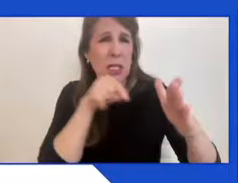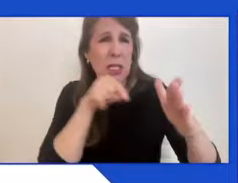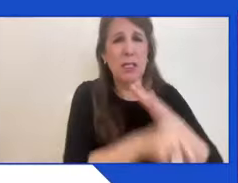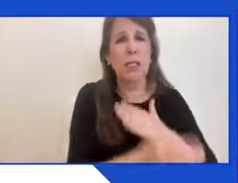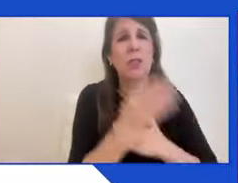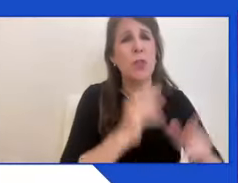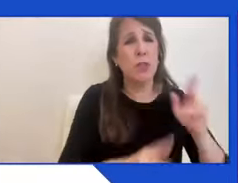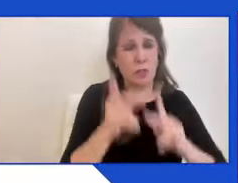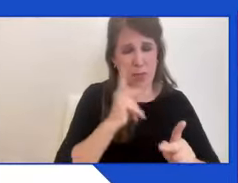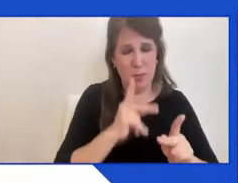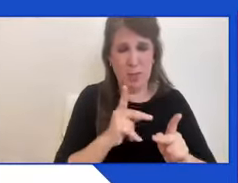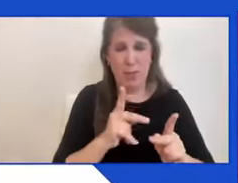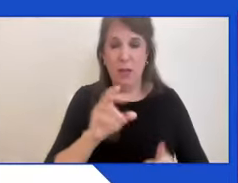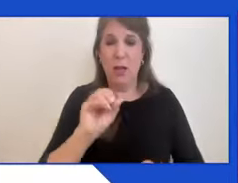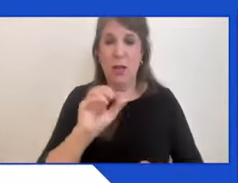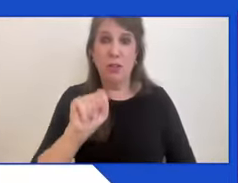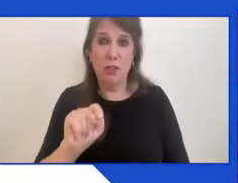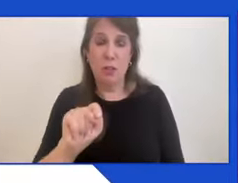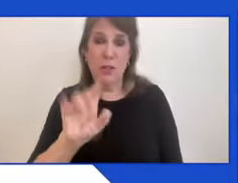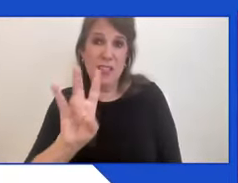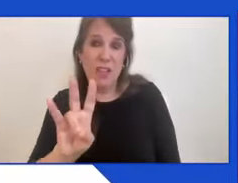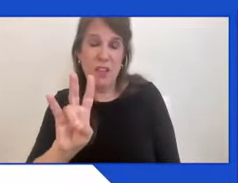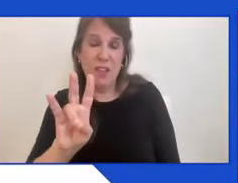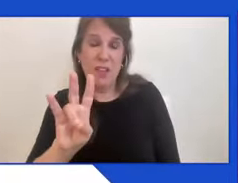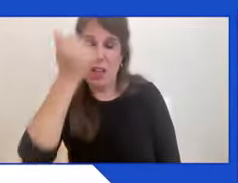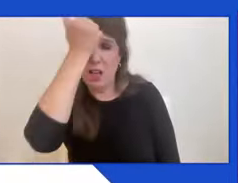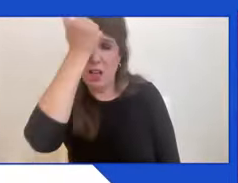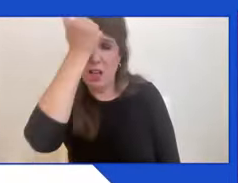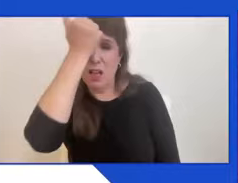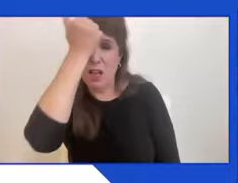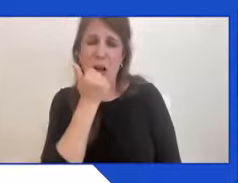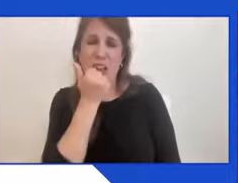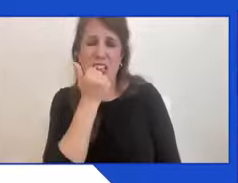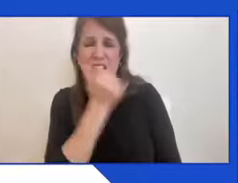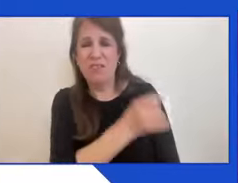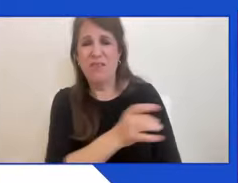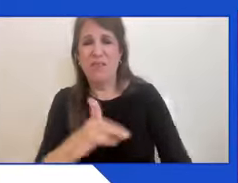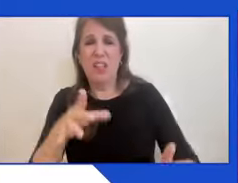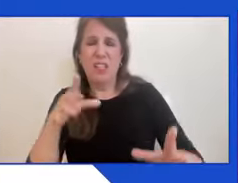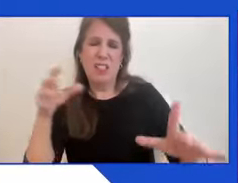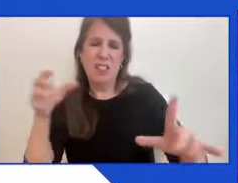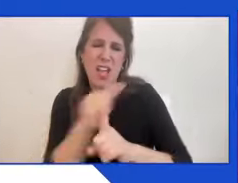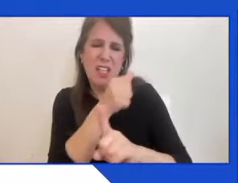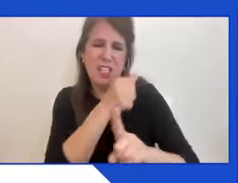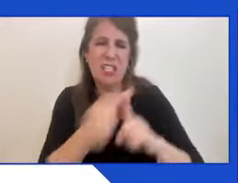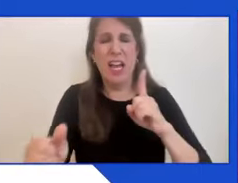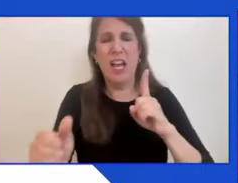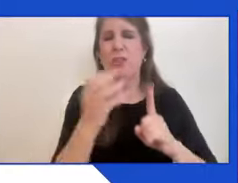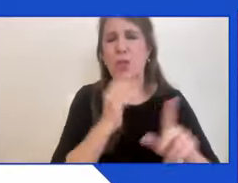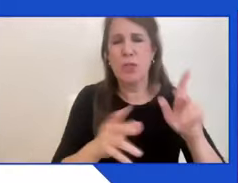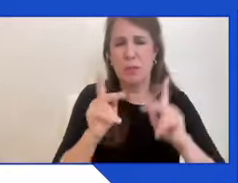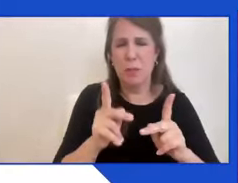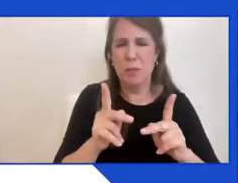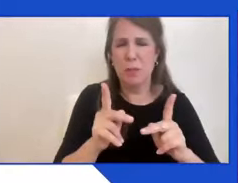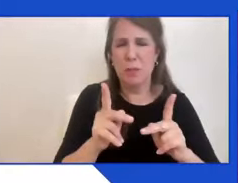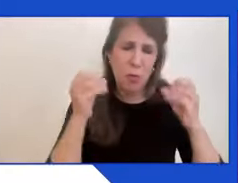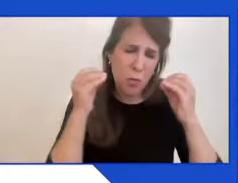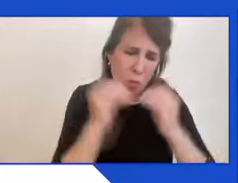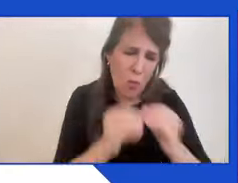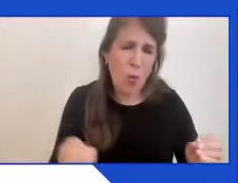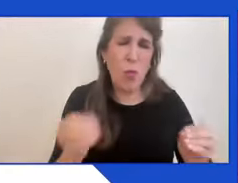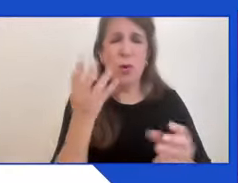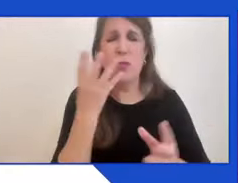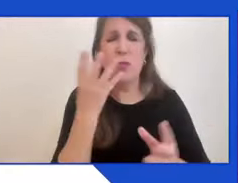Hamas on October 7th, resulting in the largest loss of Jewish life in a single day since the Holocaust. So we are